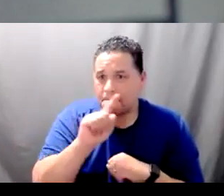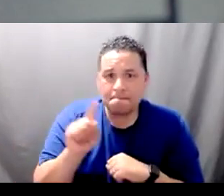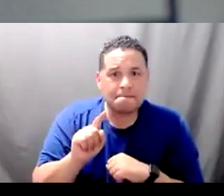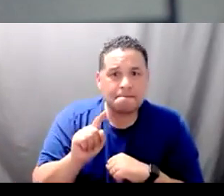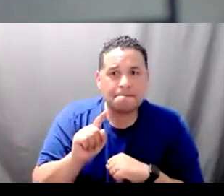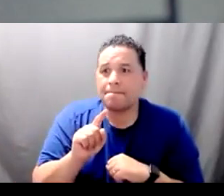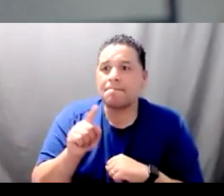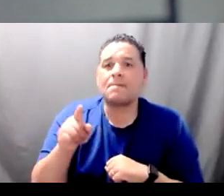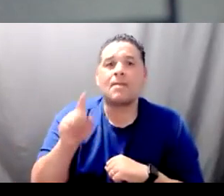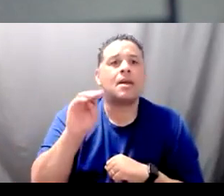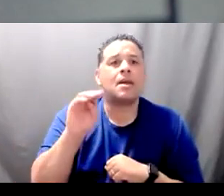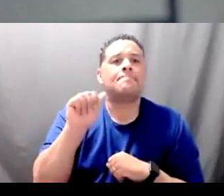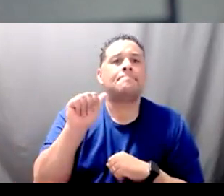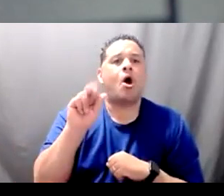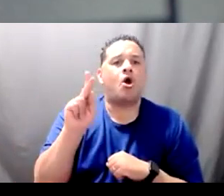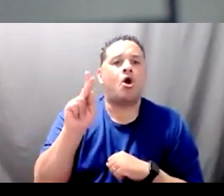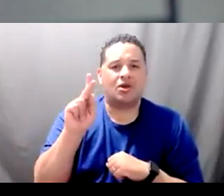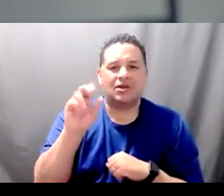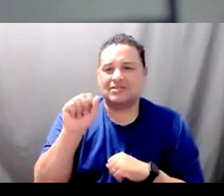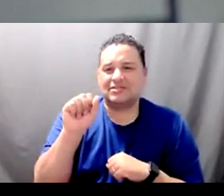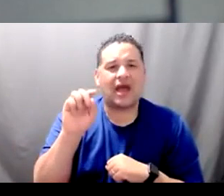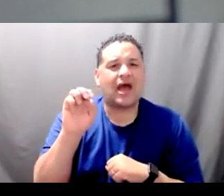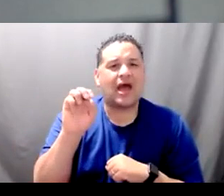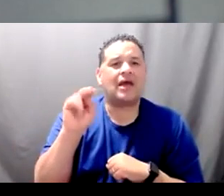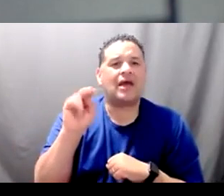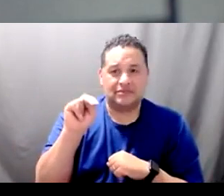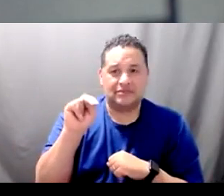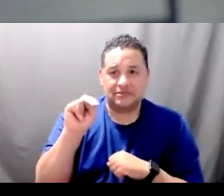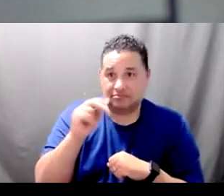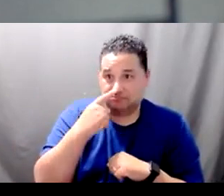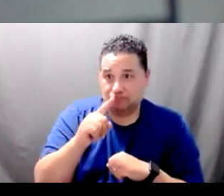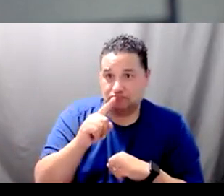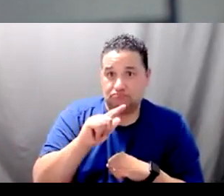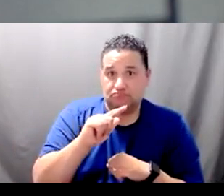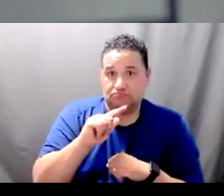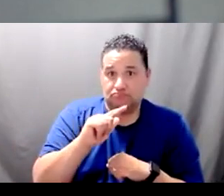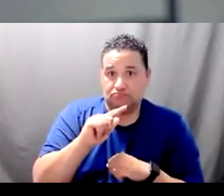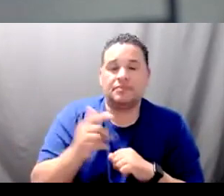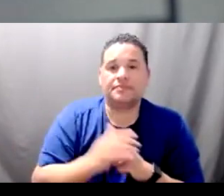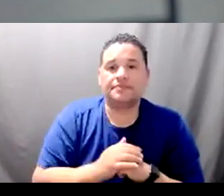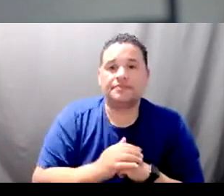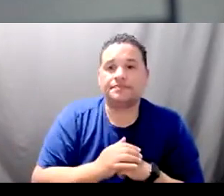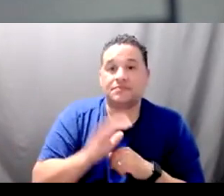be Mark Stein has his hand raised. John, if you can give Mark the floor. Sure thing.